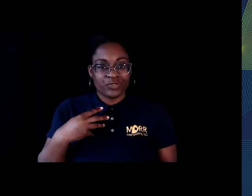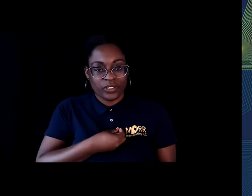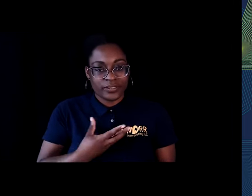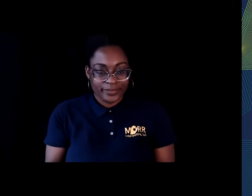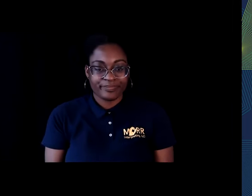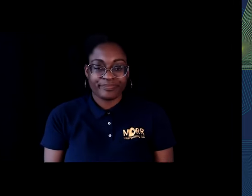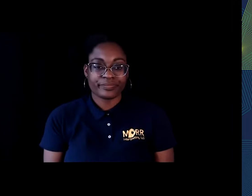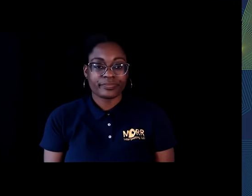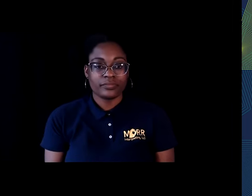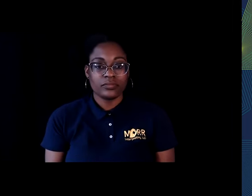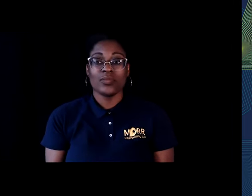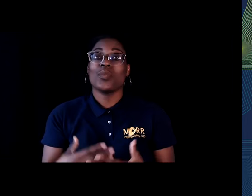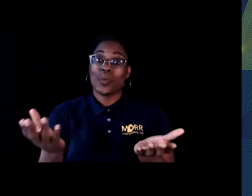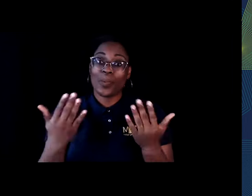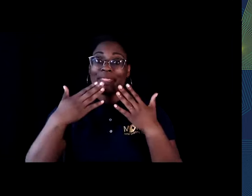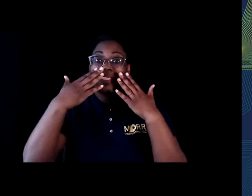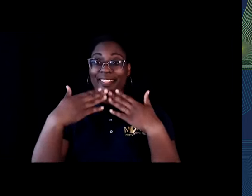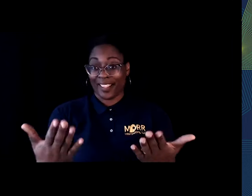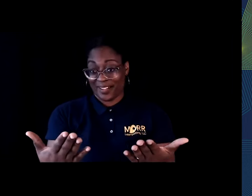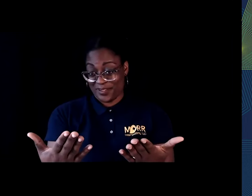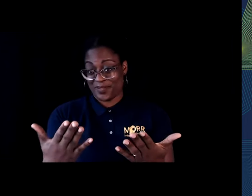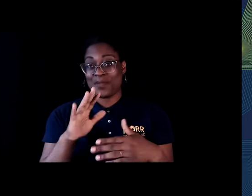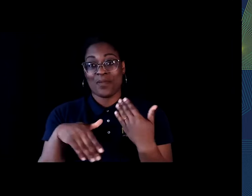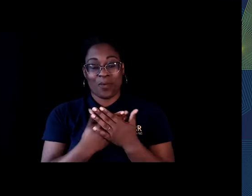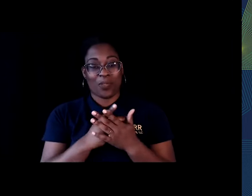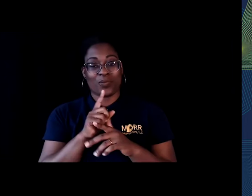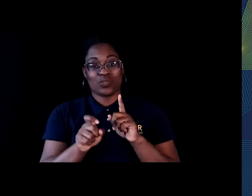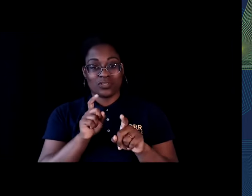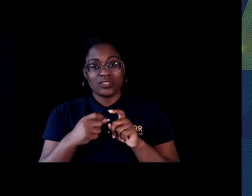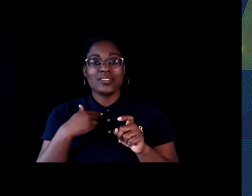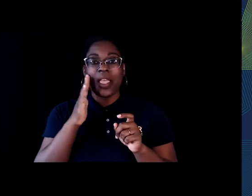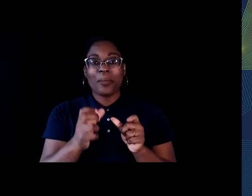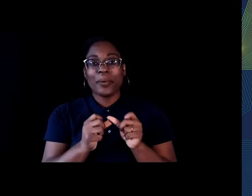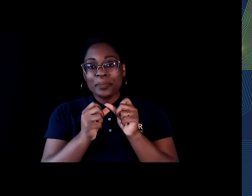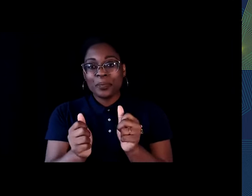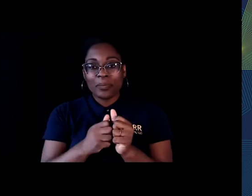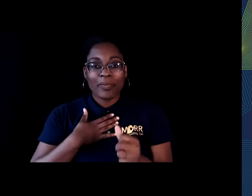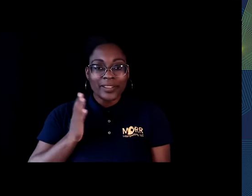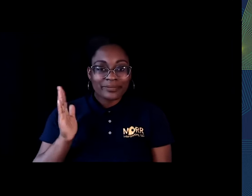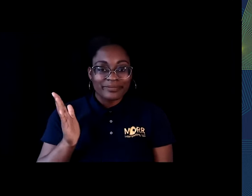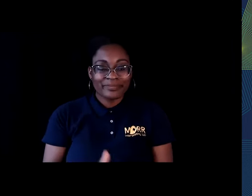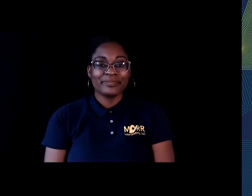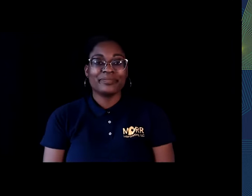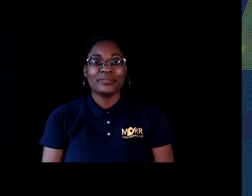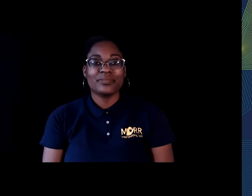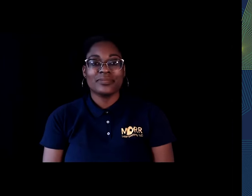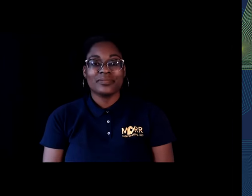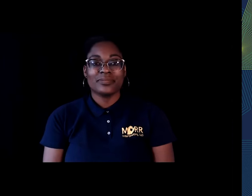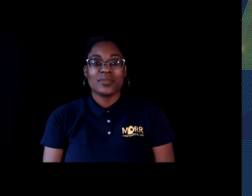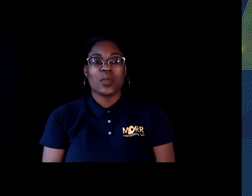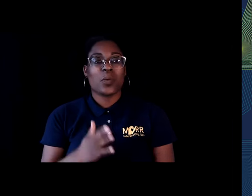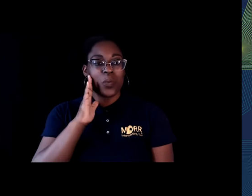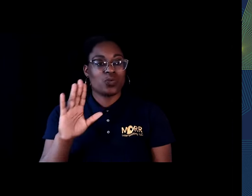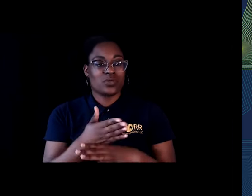So thank you, everybody. I'm going to move forward a little bit. I'm going to reshare my screen